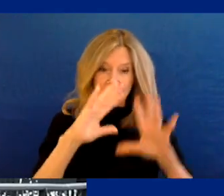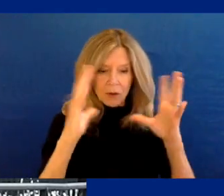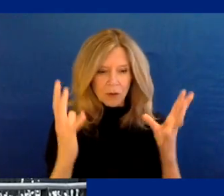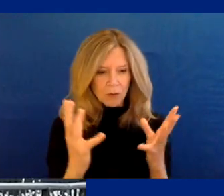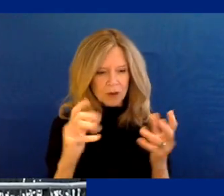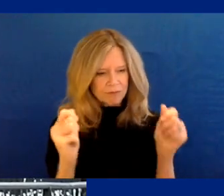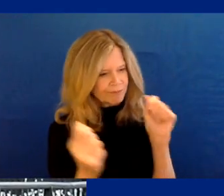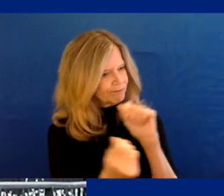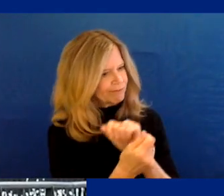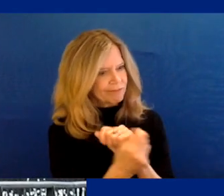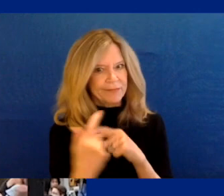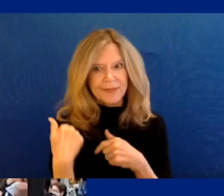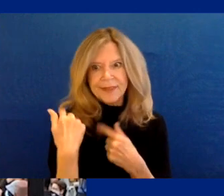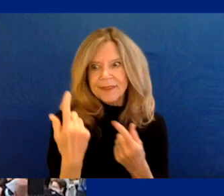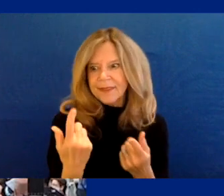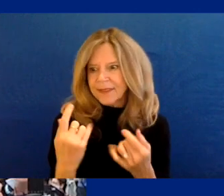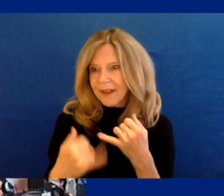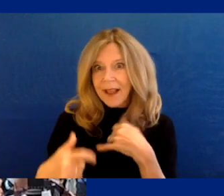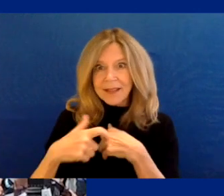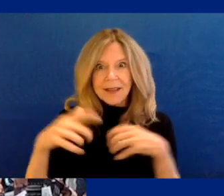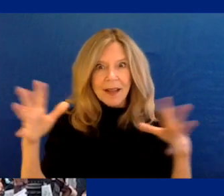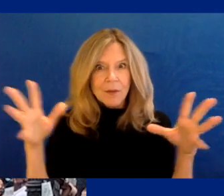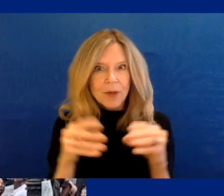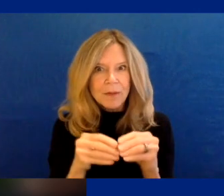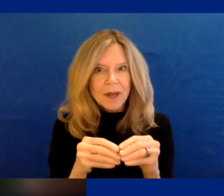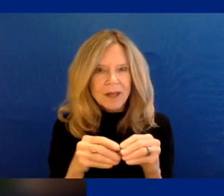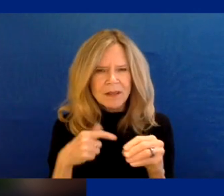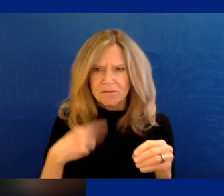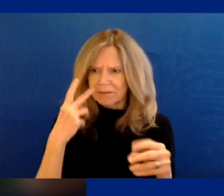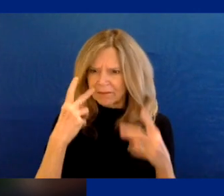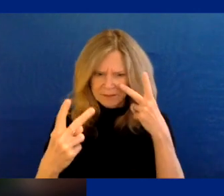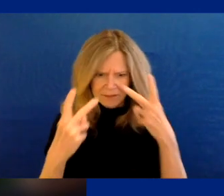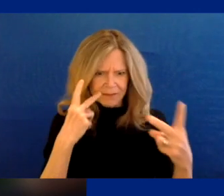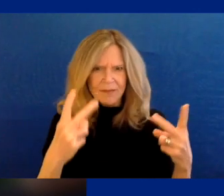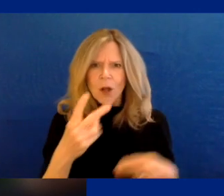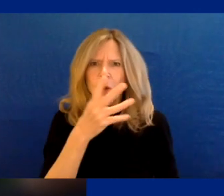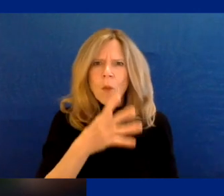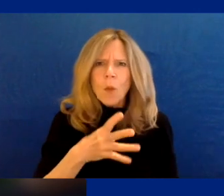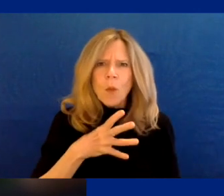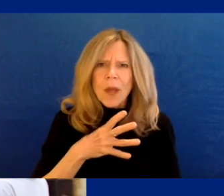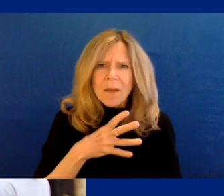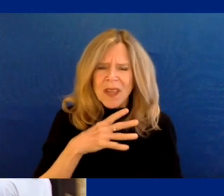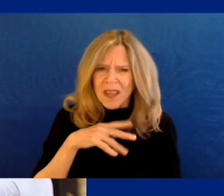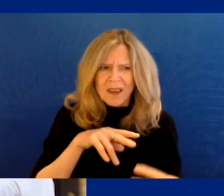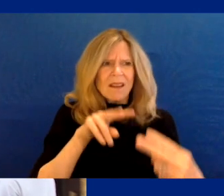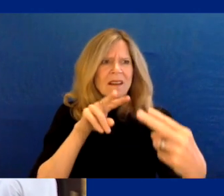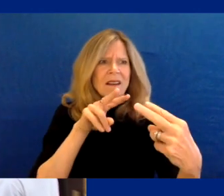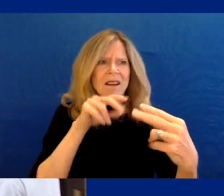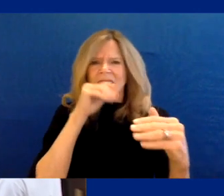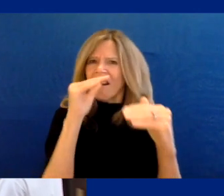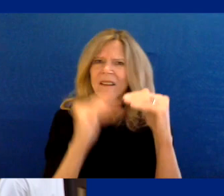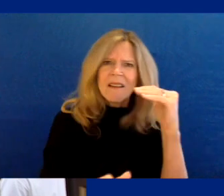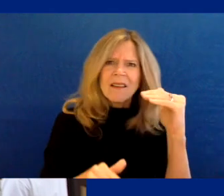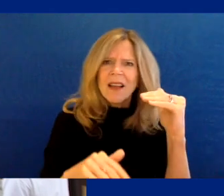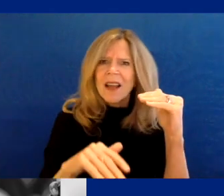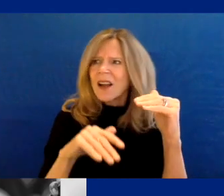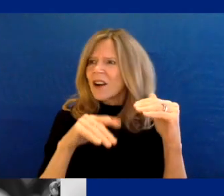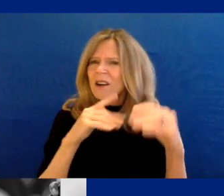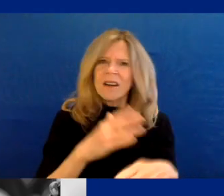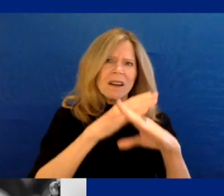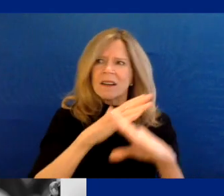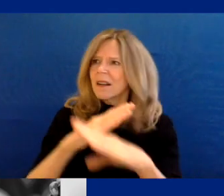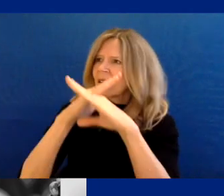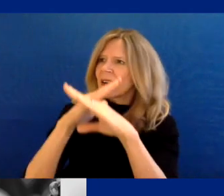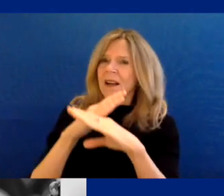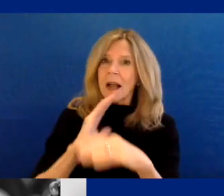has changed since the last time we've come together. We saw up close the inequities women were faced with,